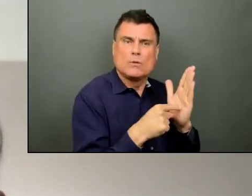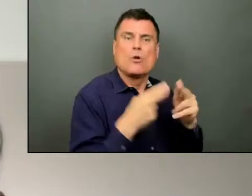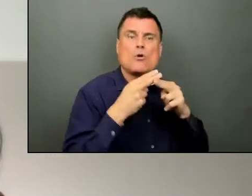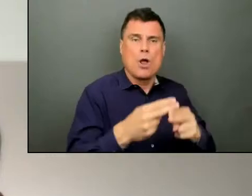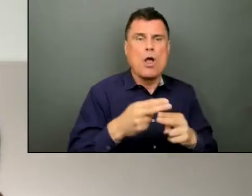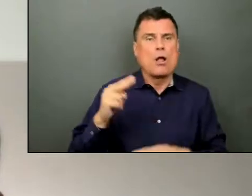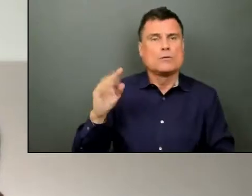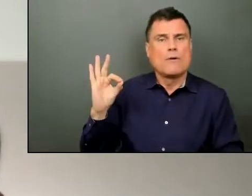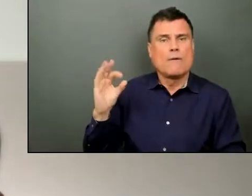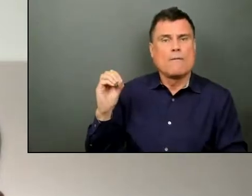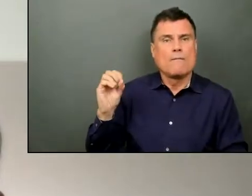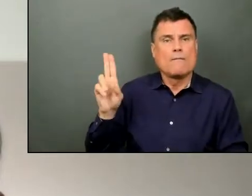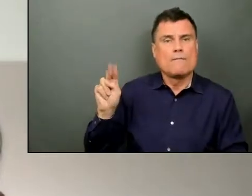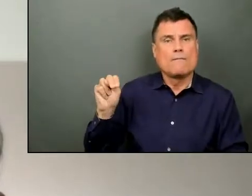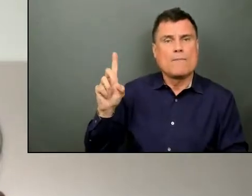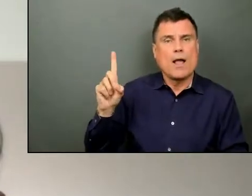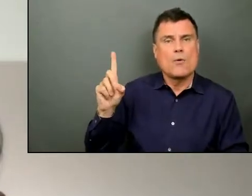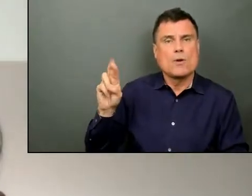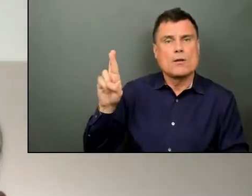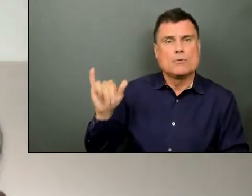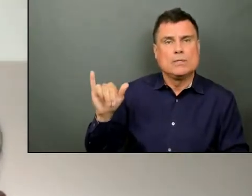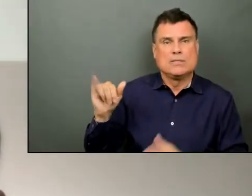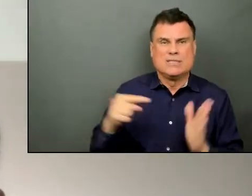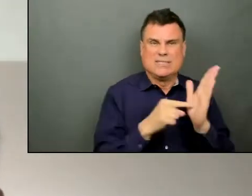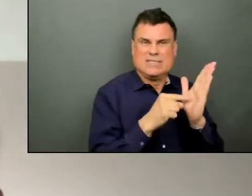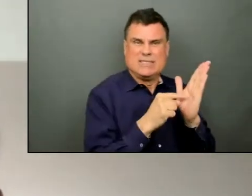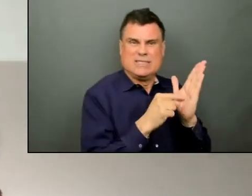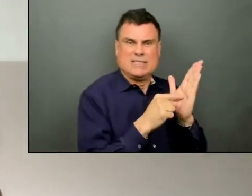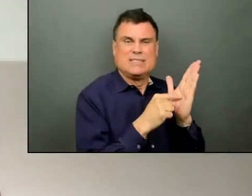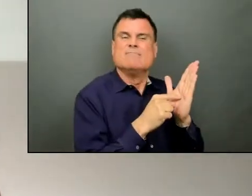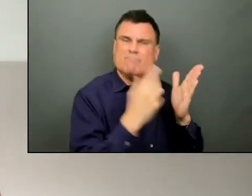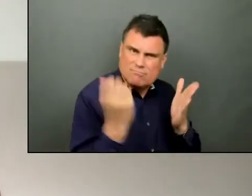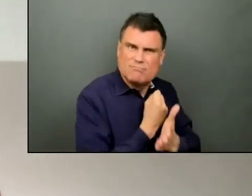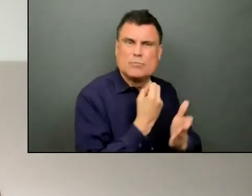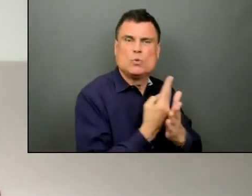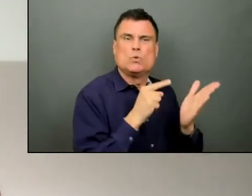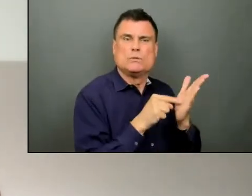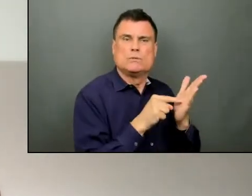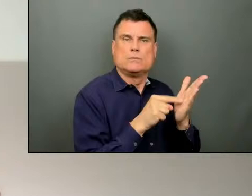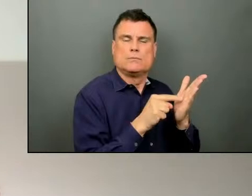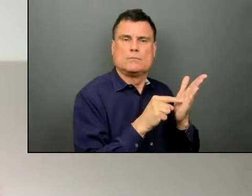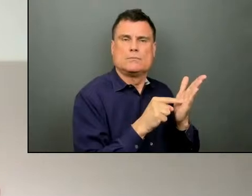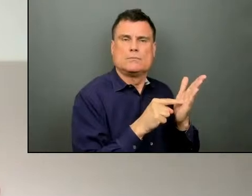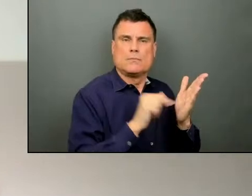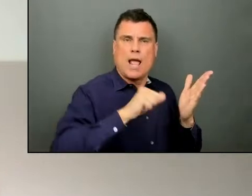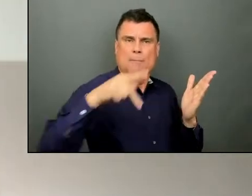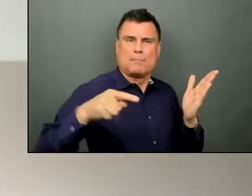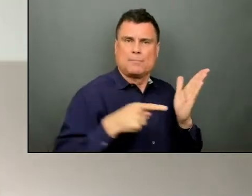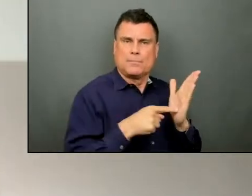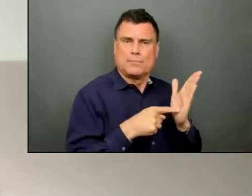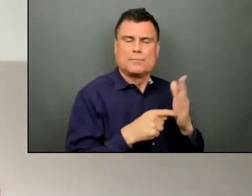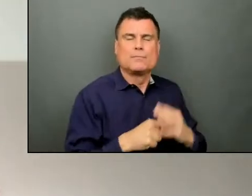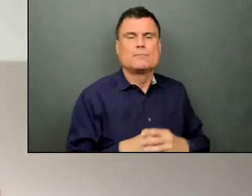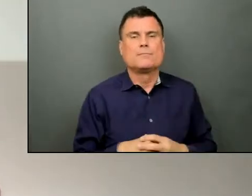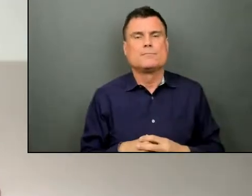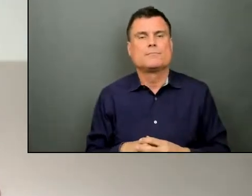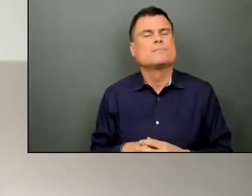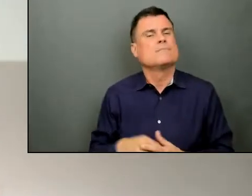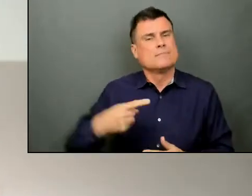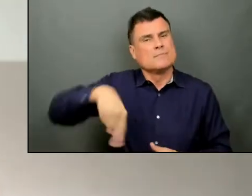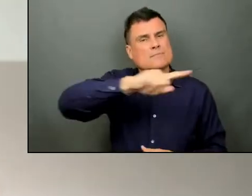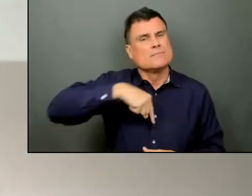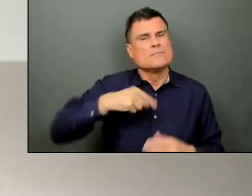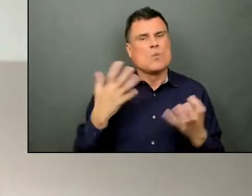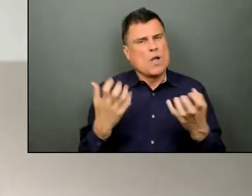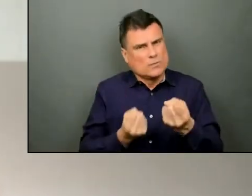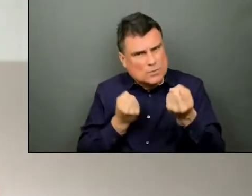upcoming weeks as they reimagine life coming out of the pandemic and really address any needs that they may